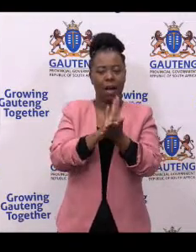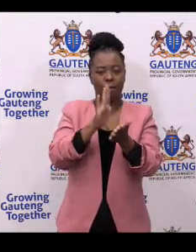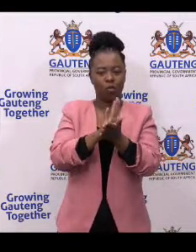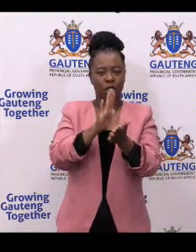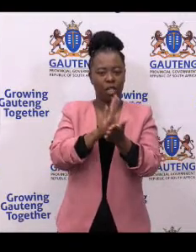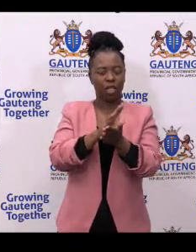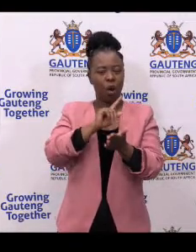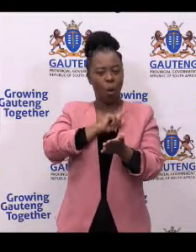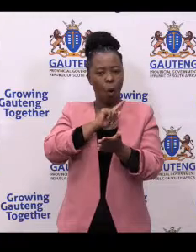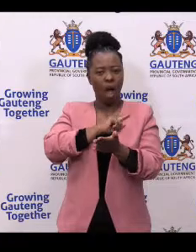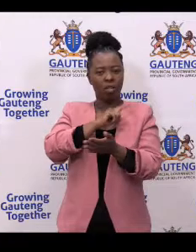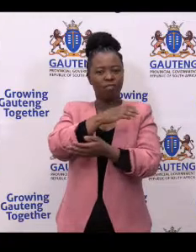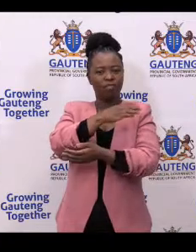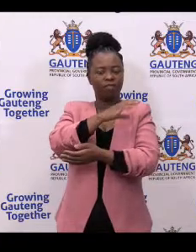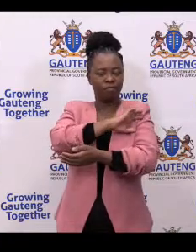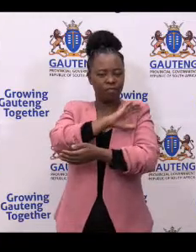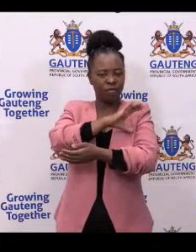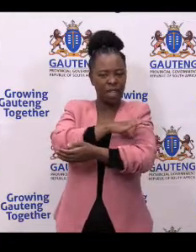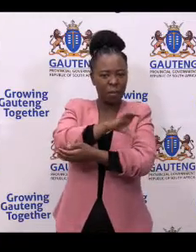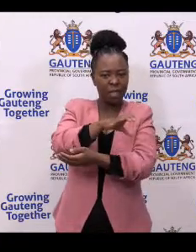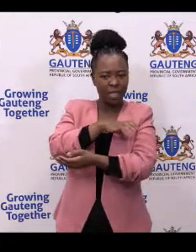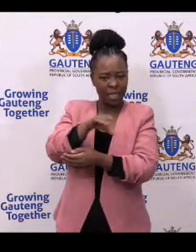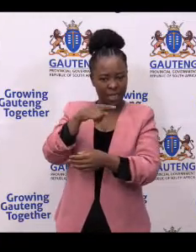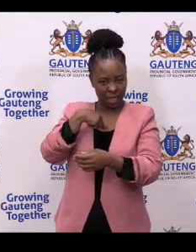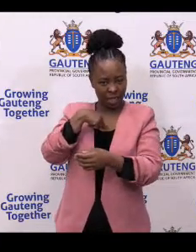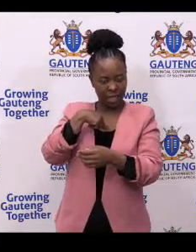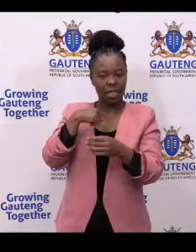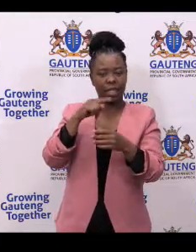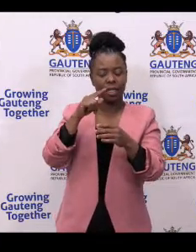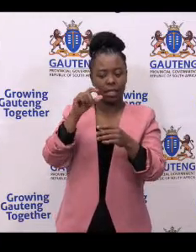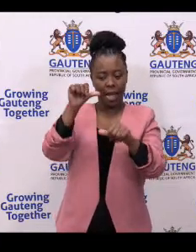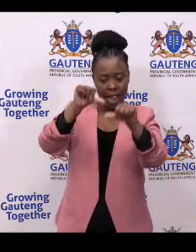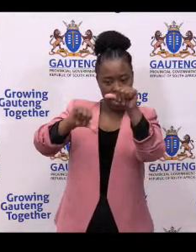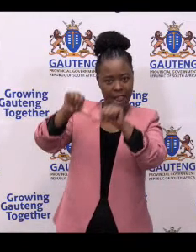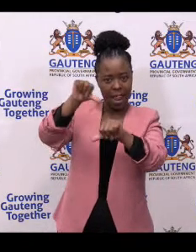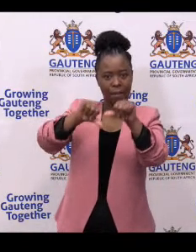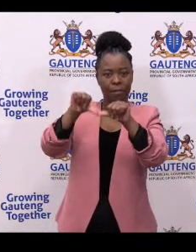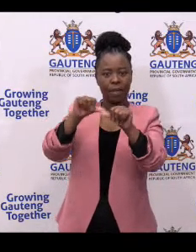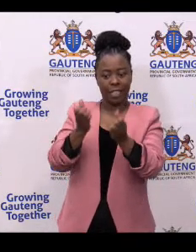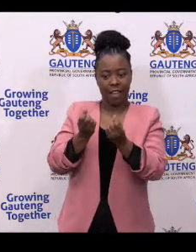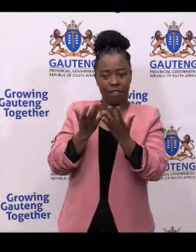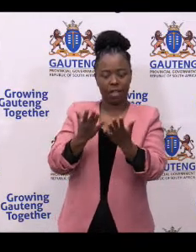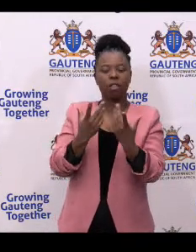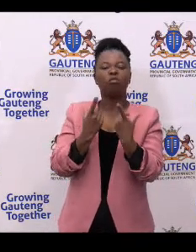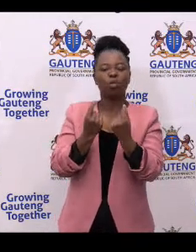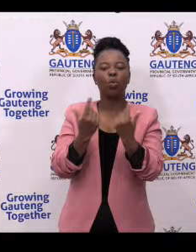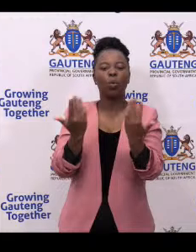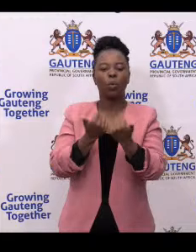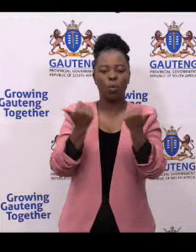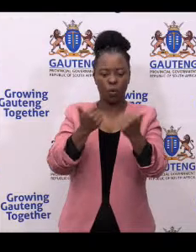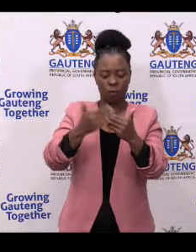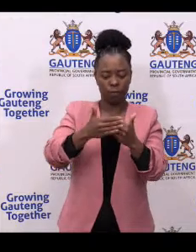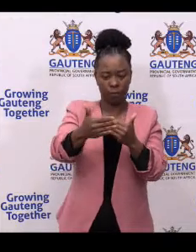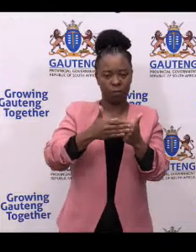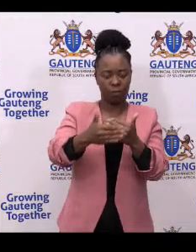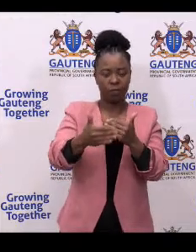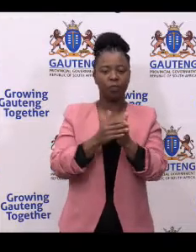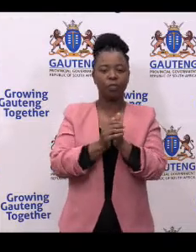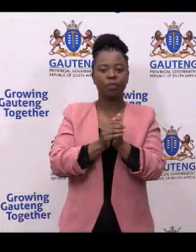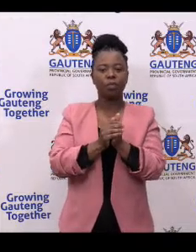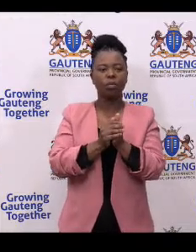our laboratory services have been able to put up going forward. This is just a